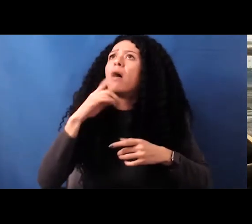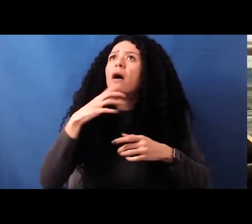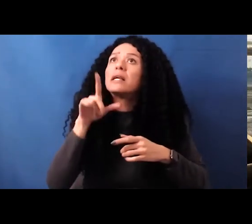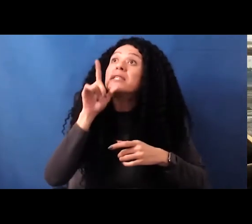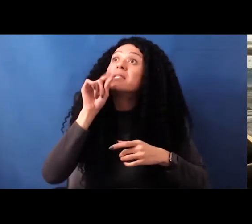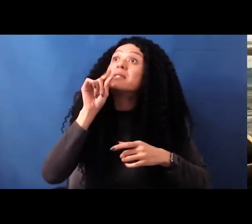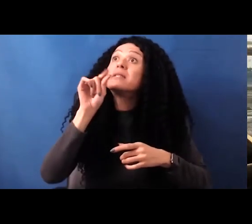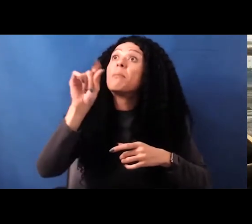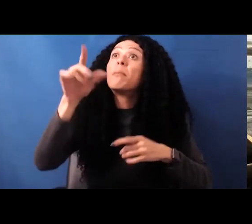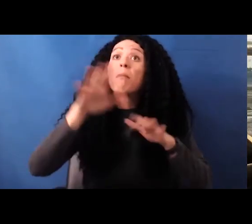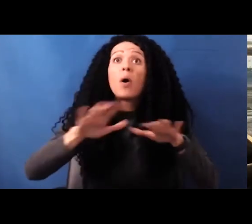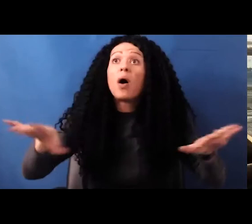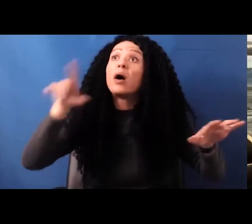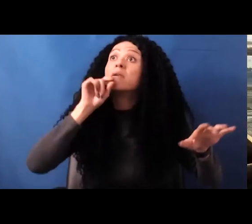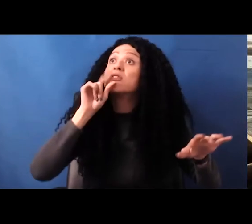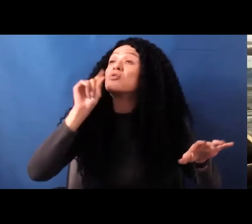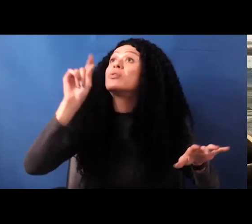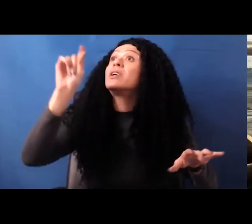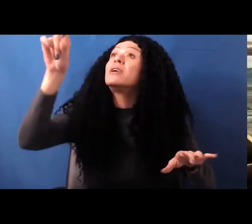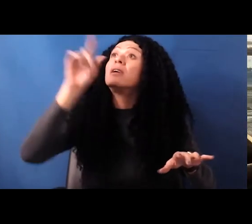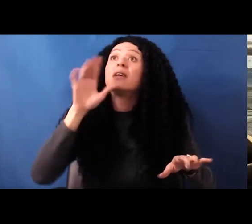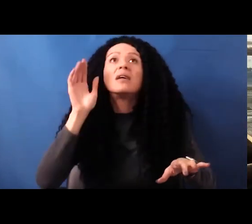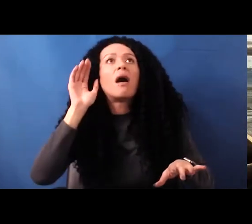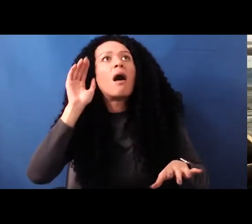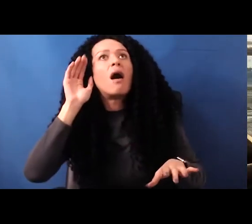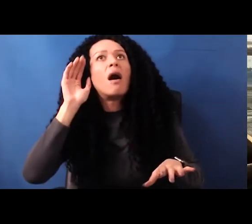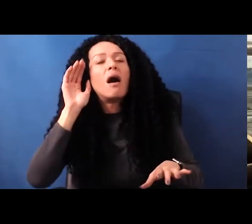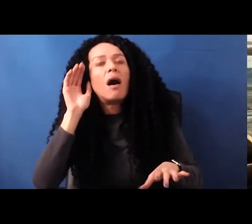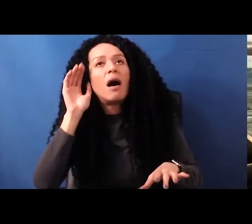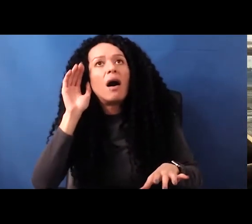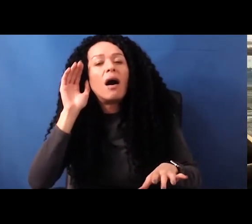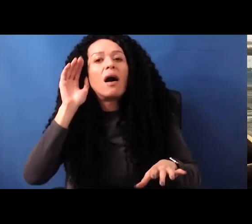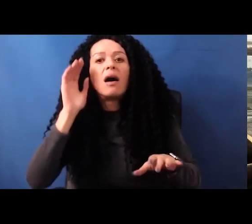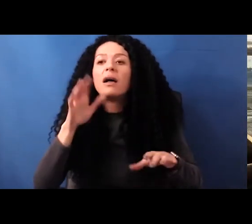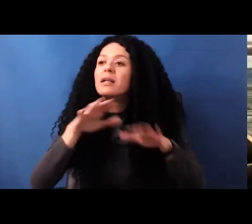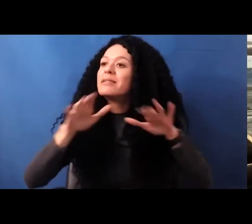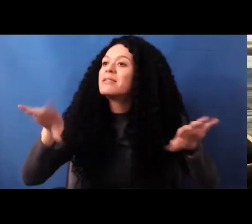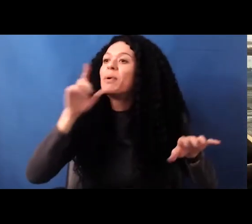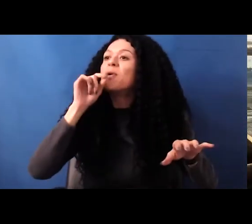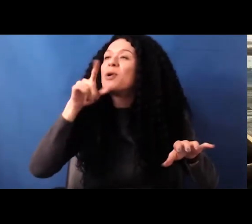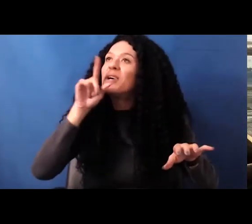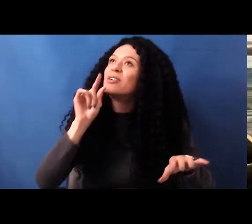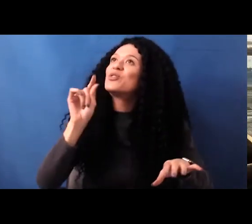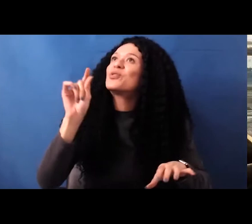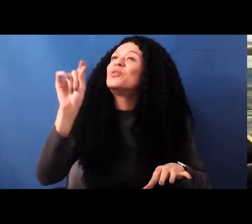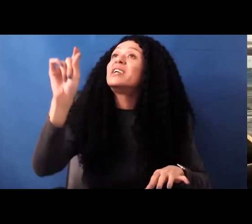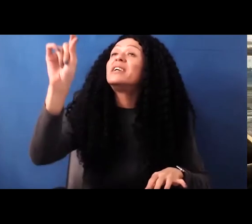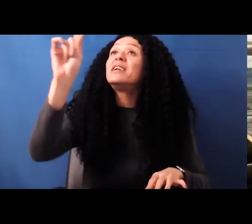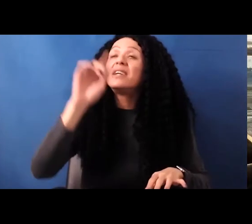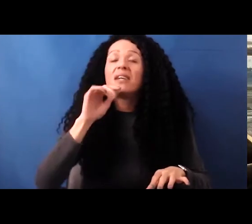the sea bird's screel, and the sea bird's